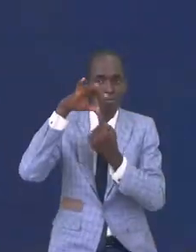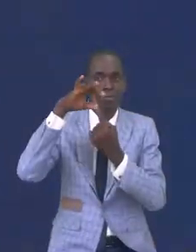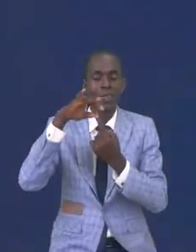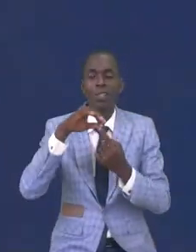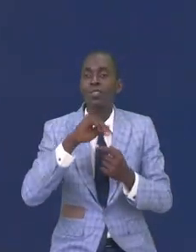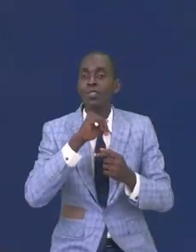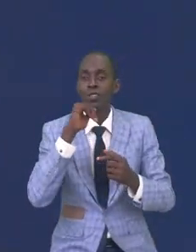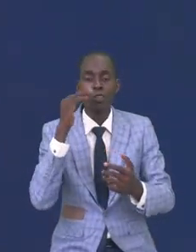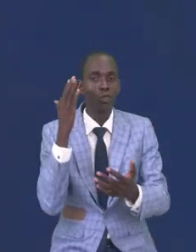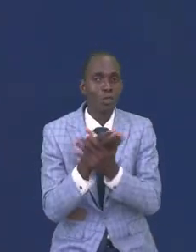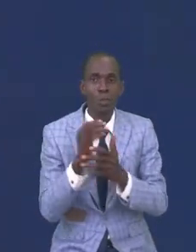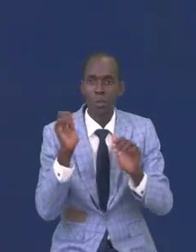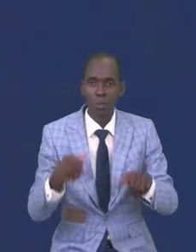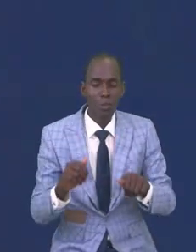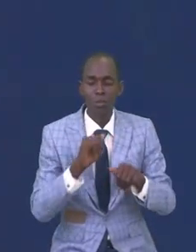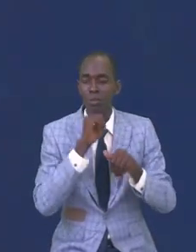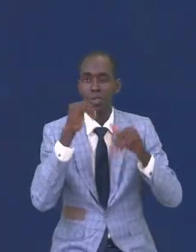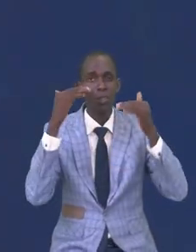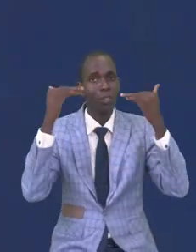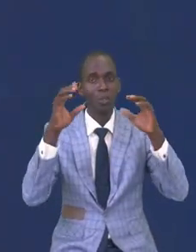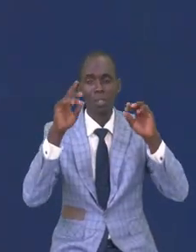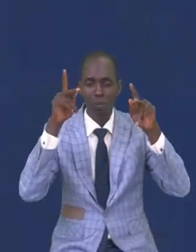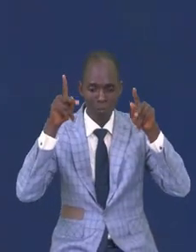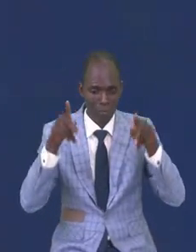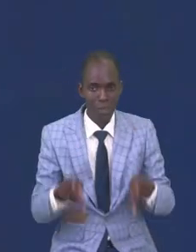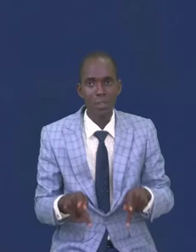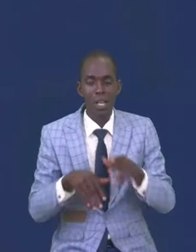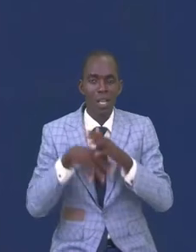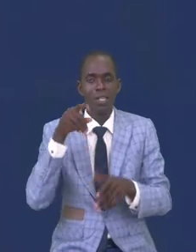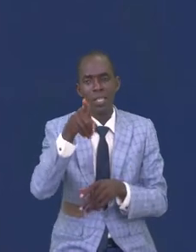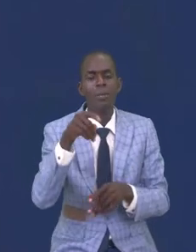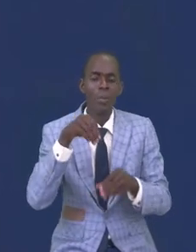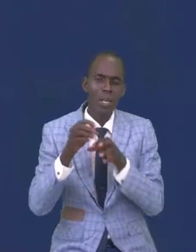unstoppable, unlimited person out of you.